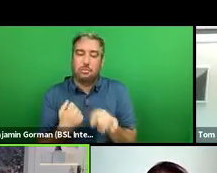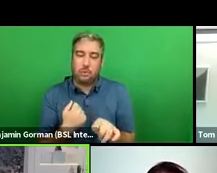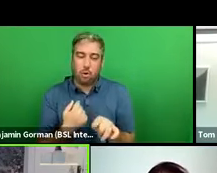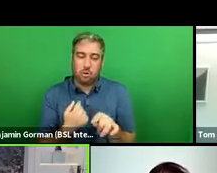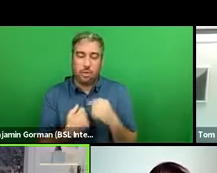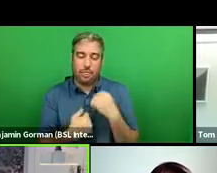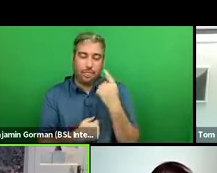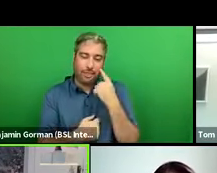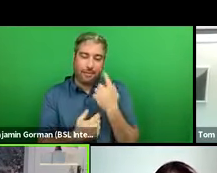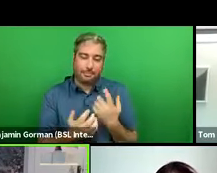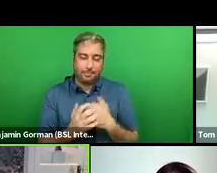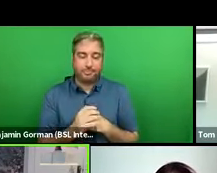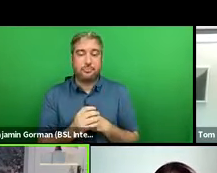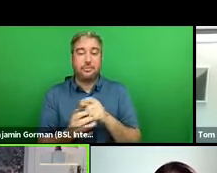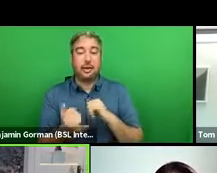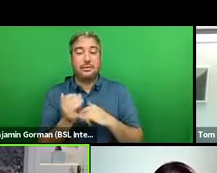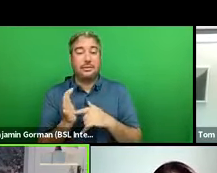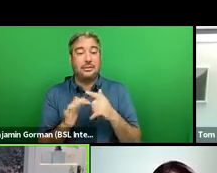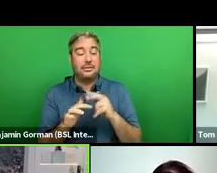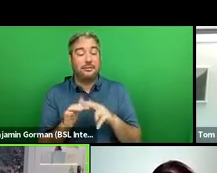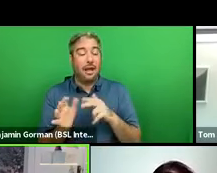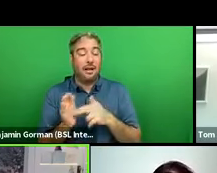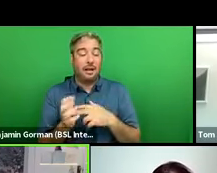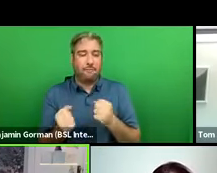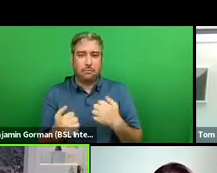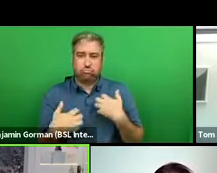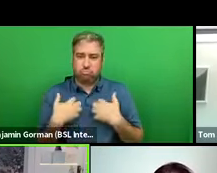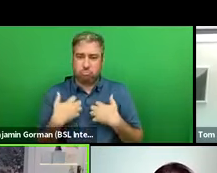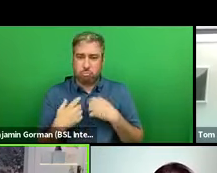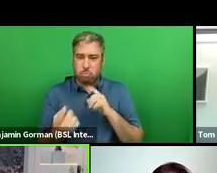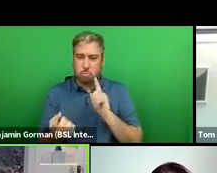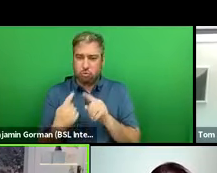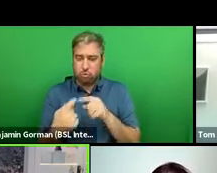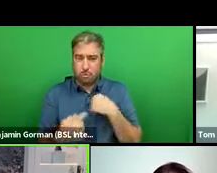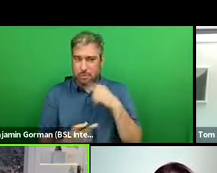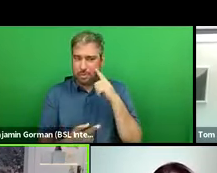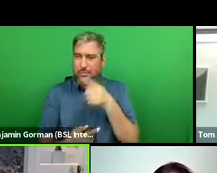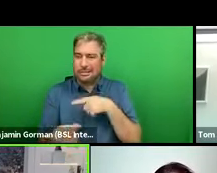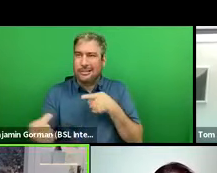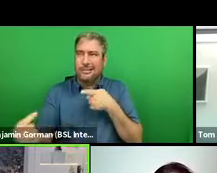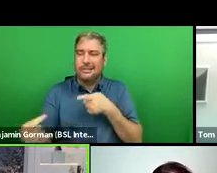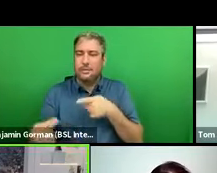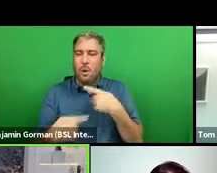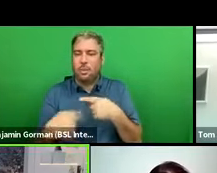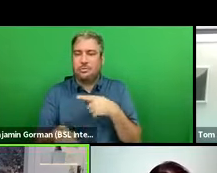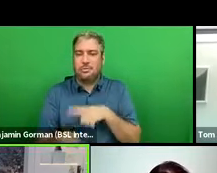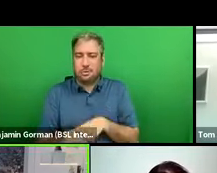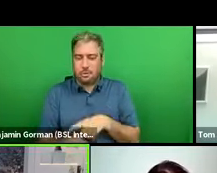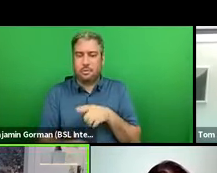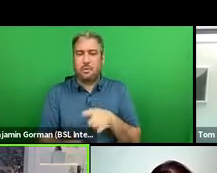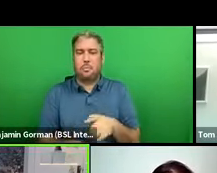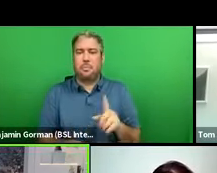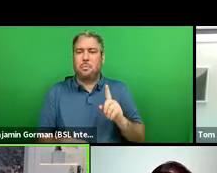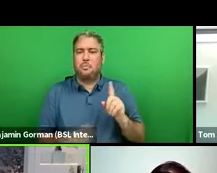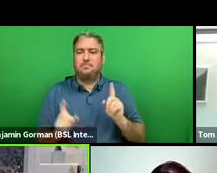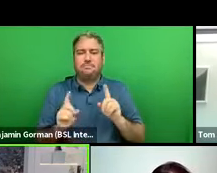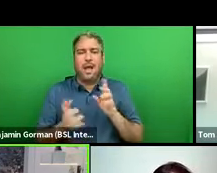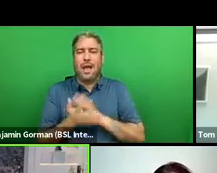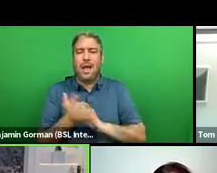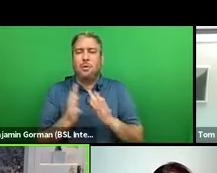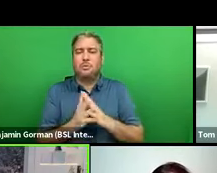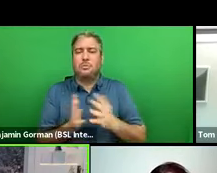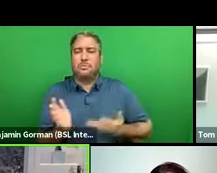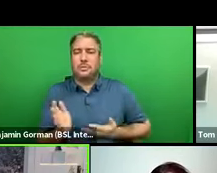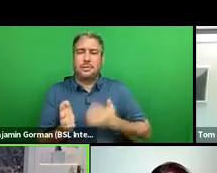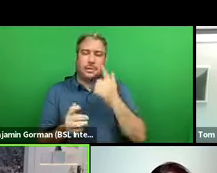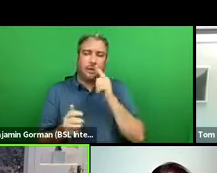which I think we grapple with all the time, which is what can you do, how businesses can more effectively invest in poorer cities or neglected